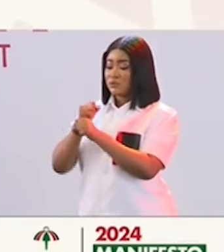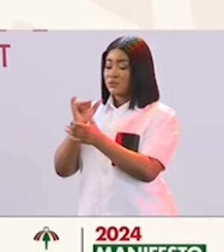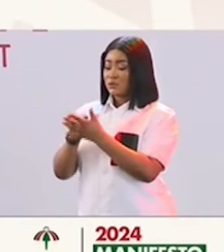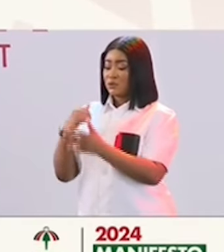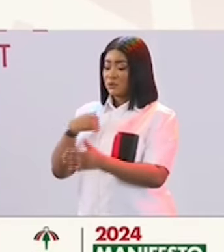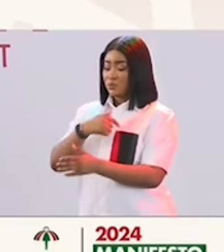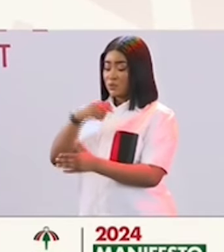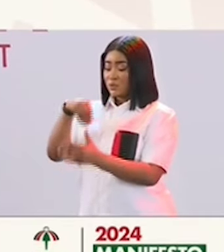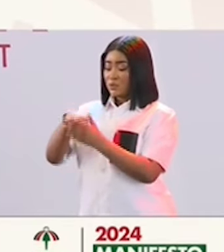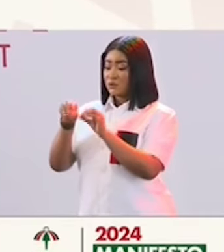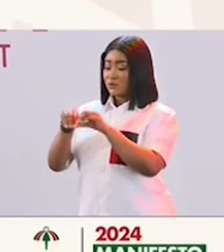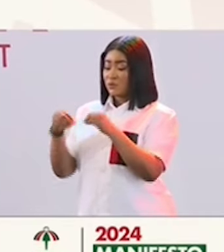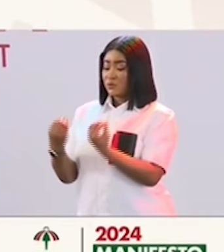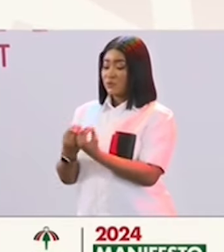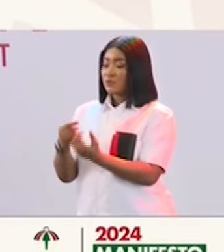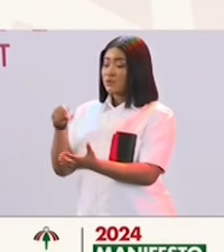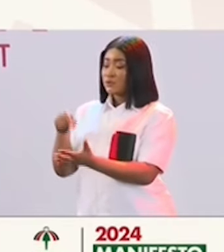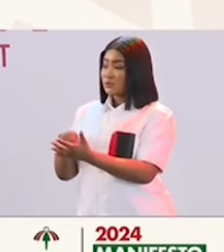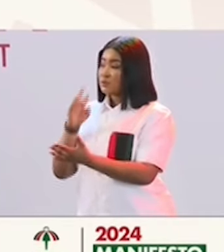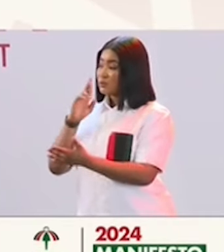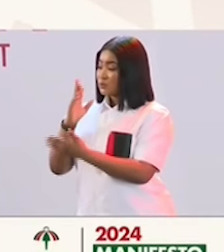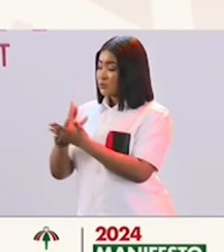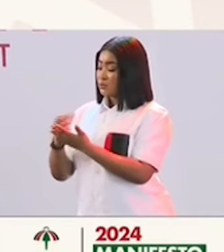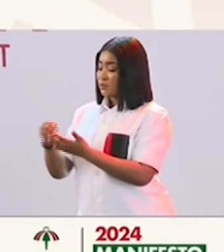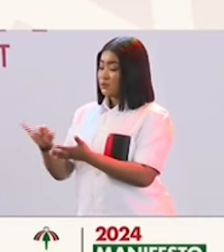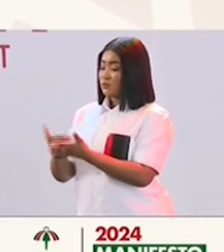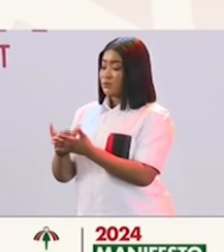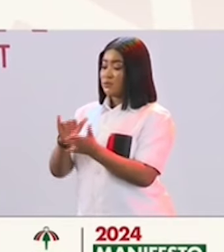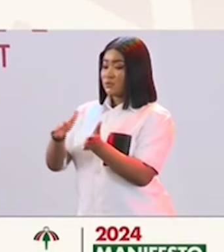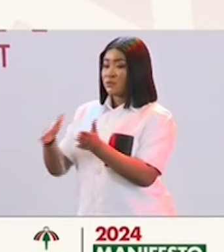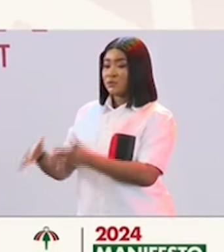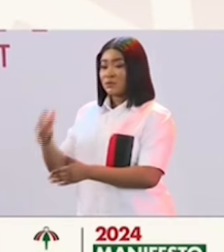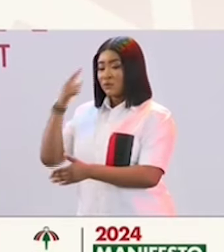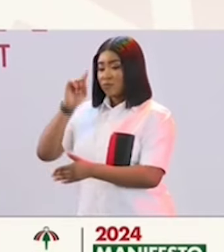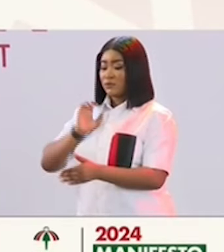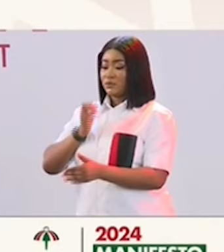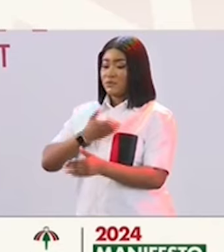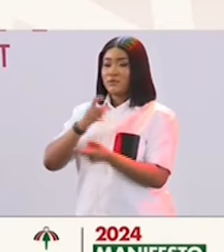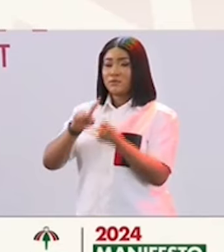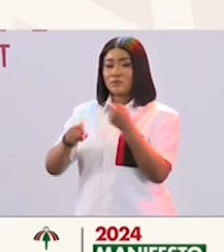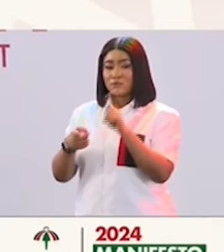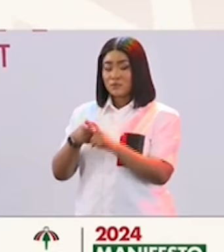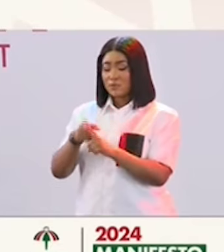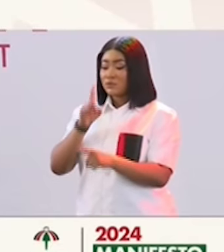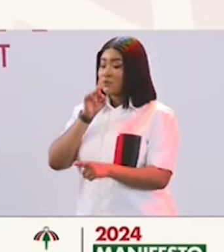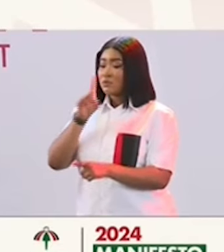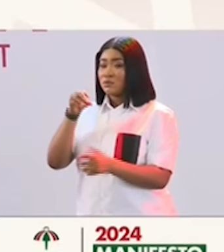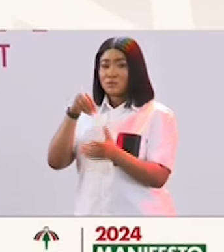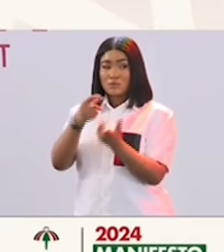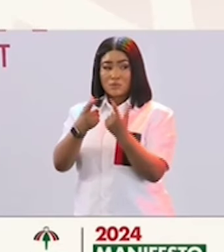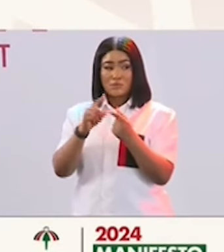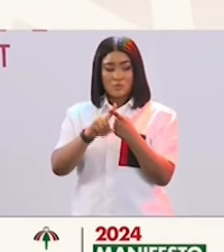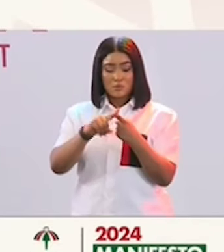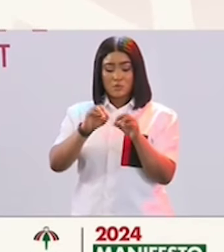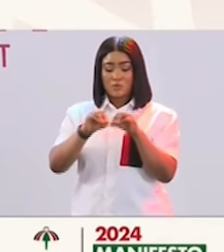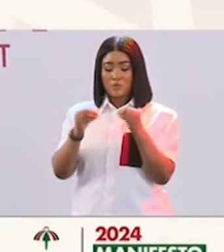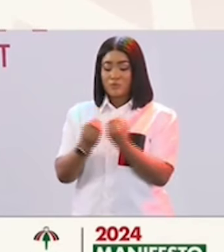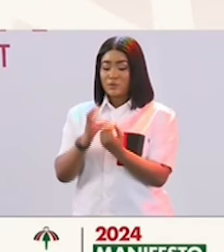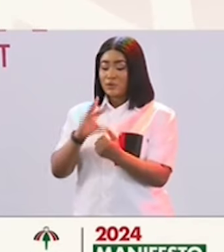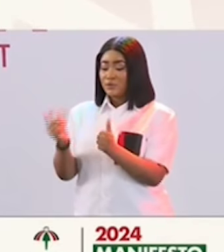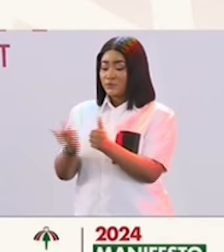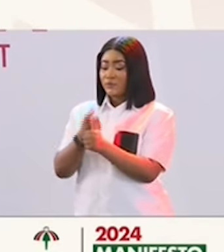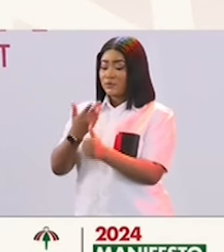office, these are some of the things that we left behind for our friends. Even though they came into office and the first thing they